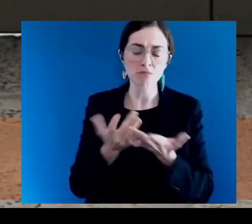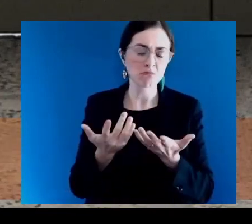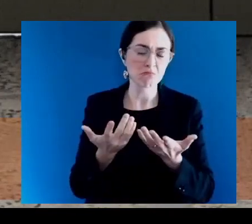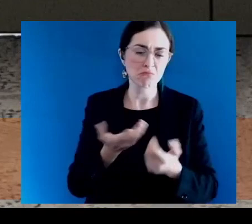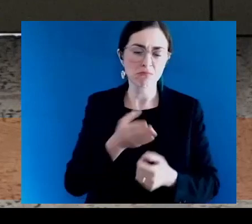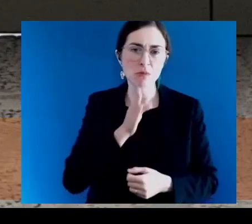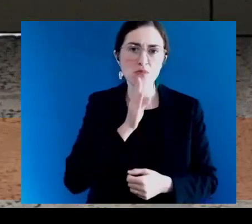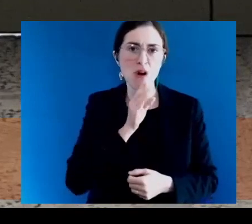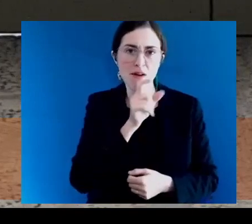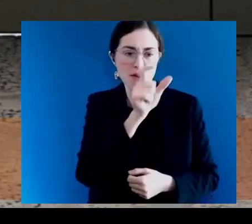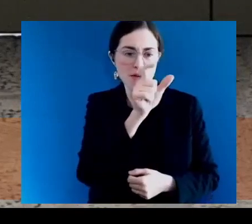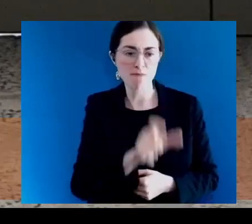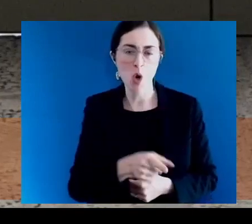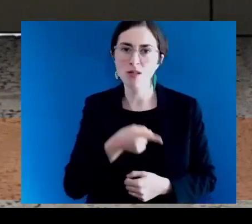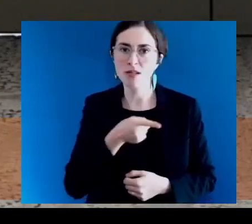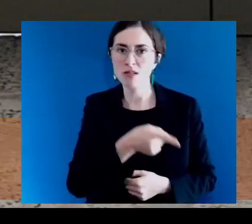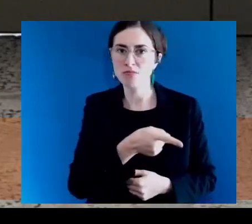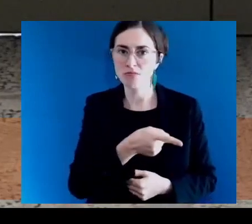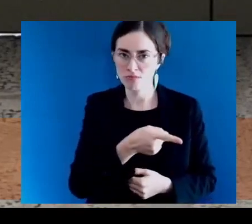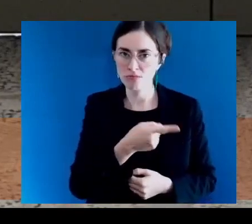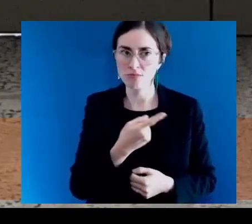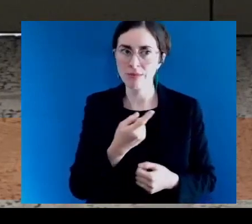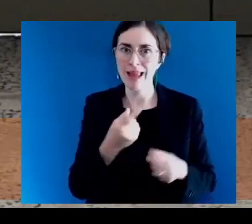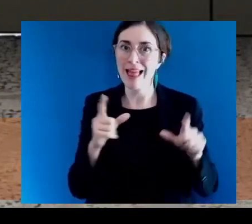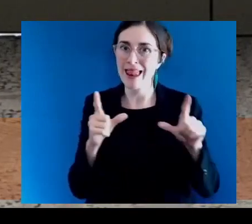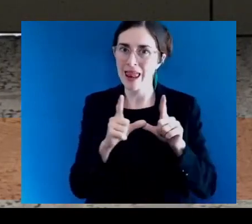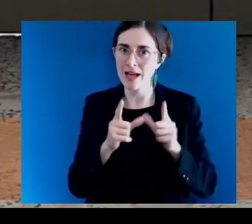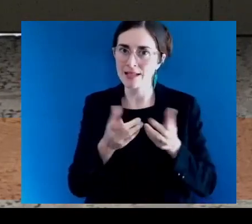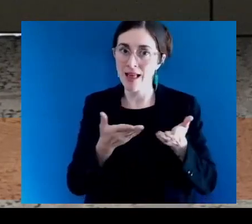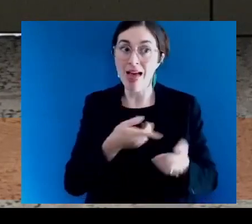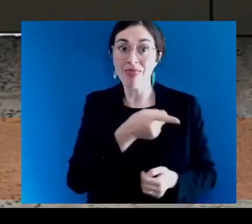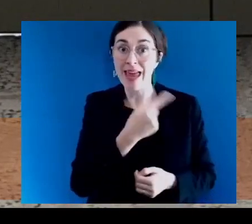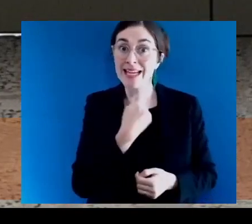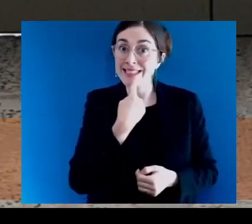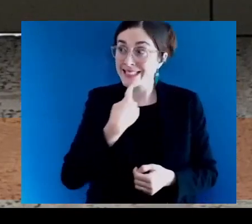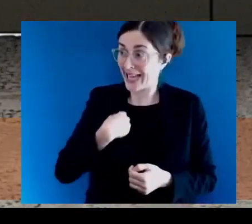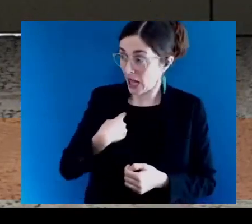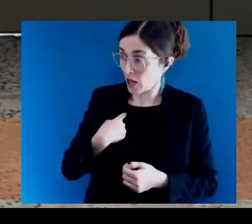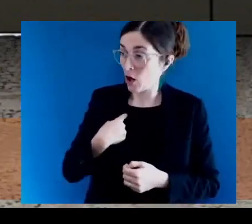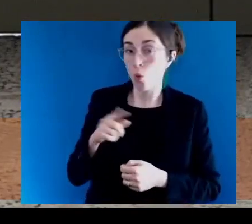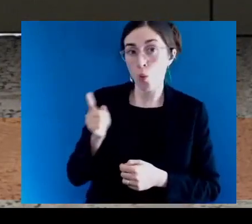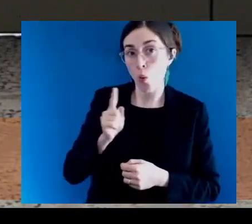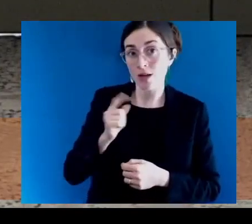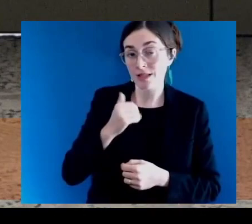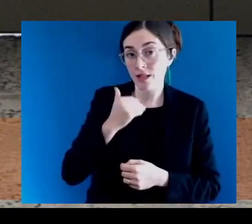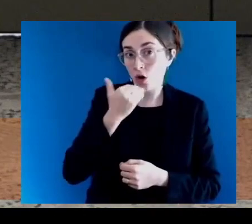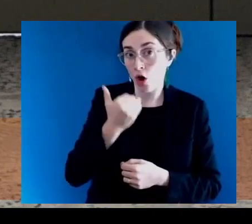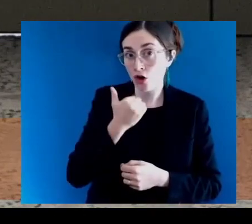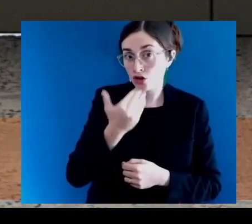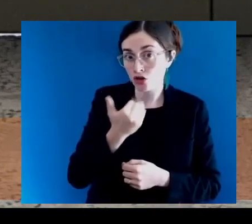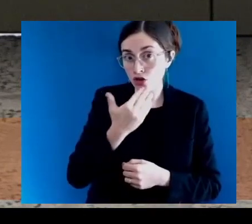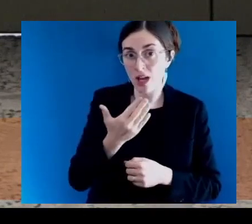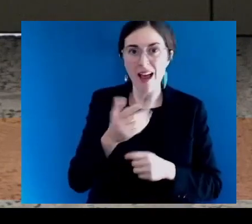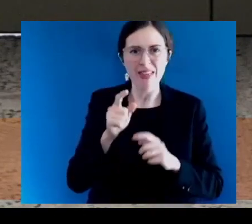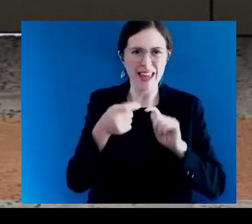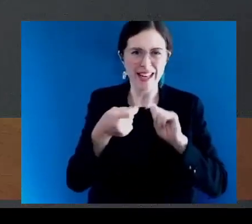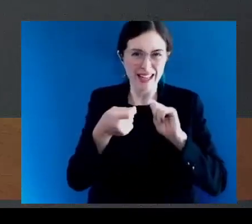permit asserts what their costs are and then there's an adjustment for